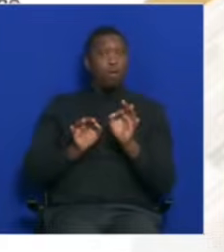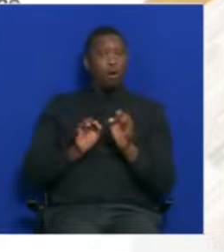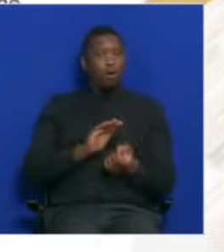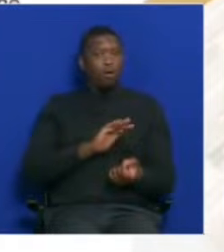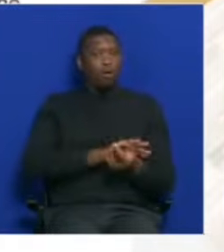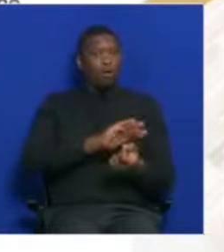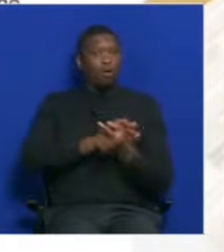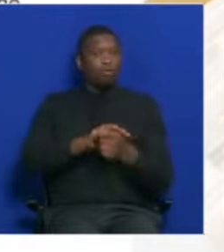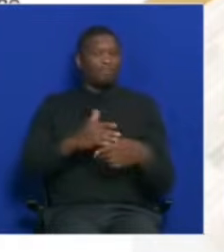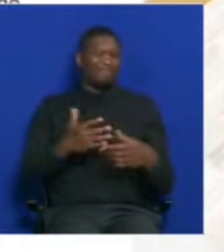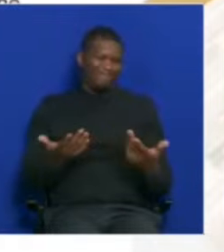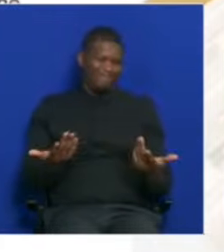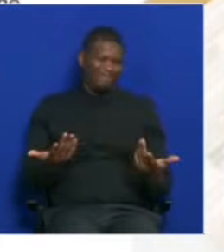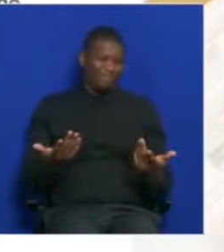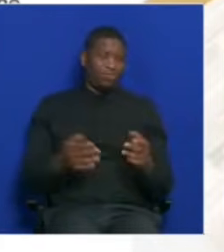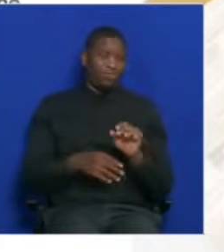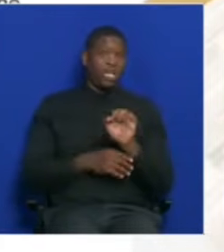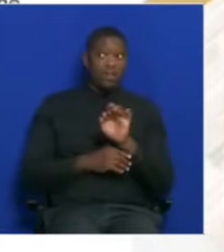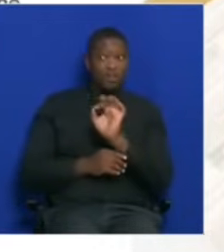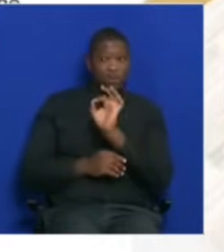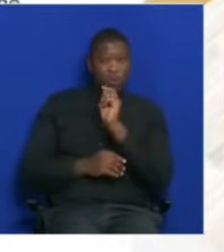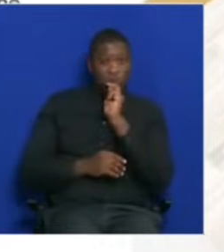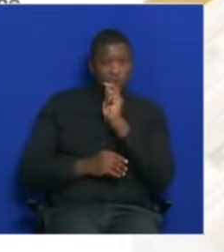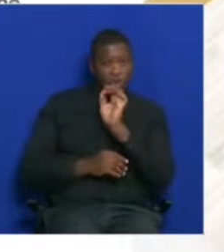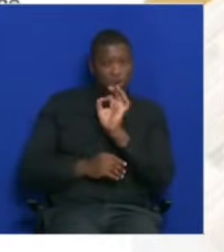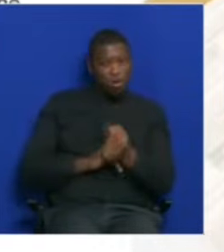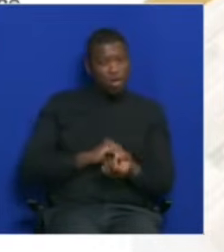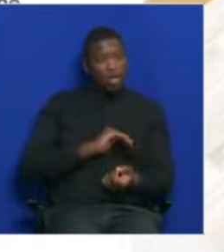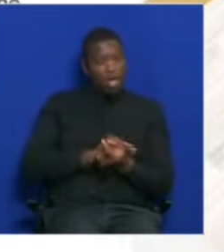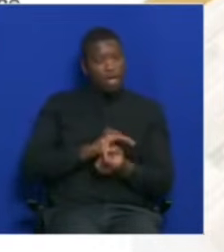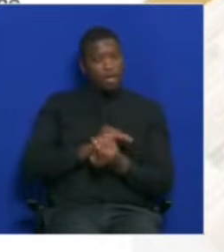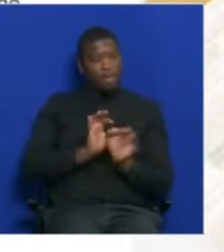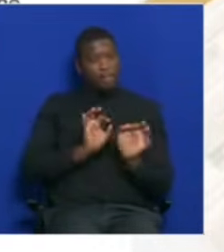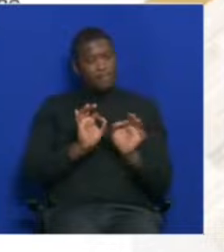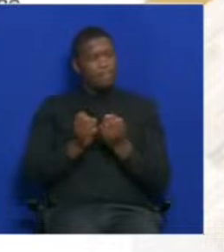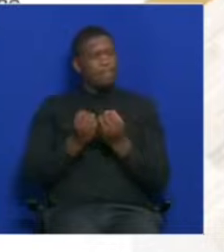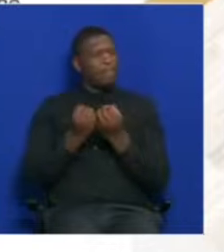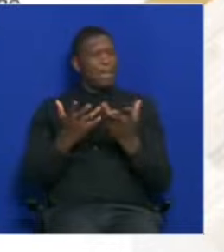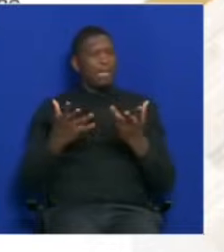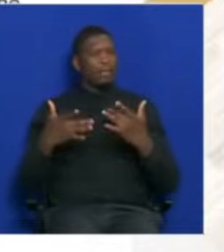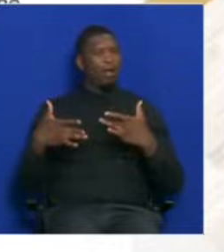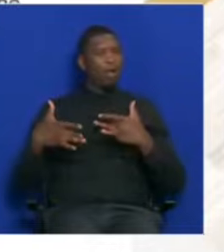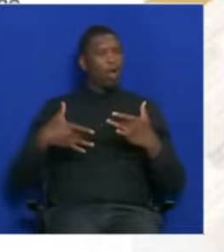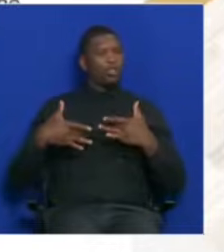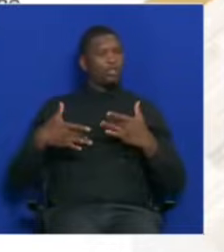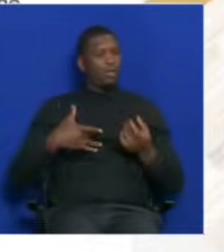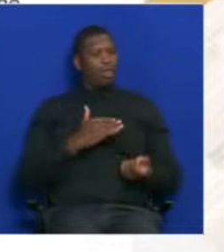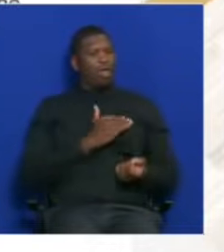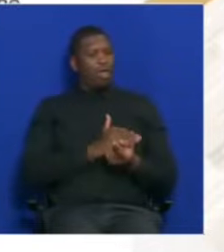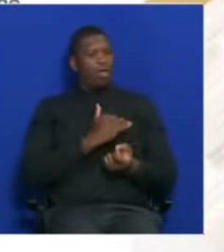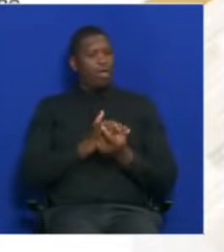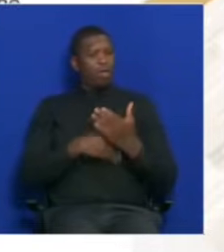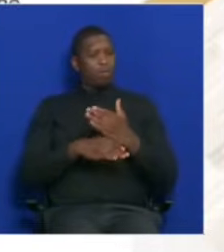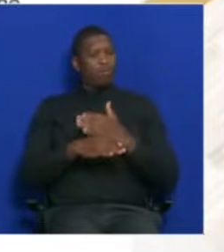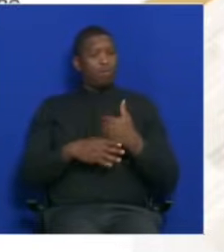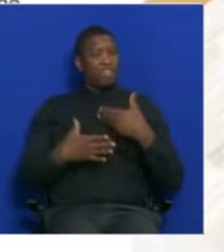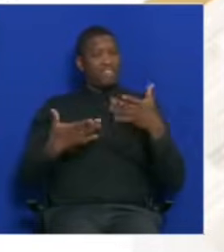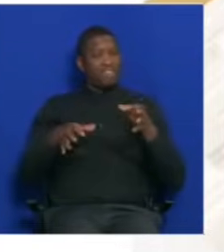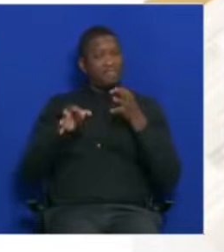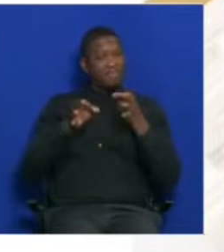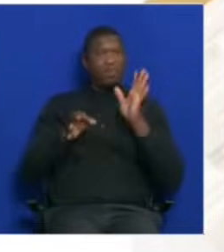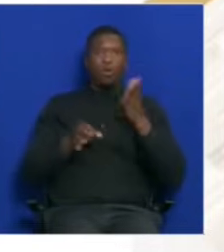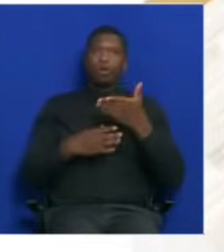been operationalized, many of the concerns I have described would have been avoided.